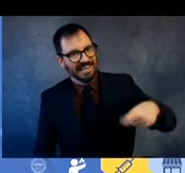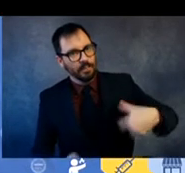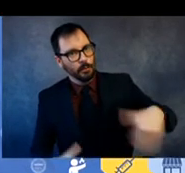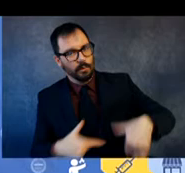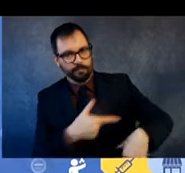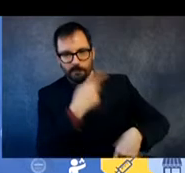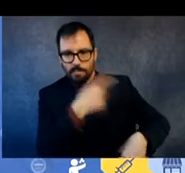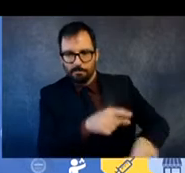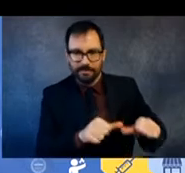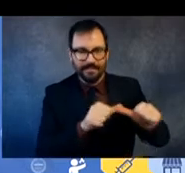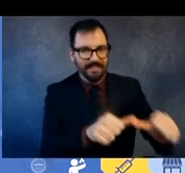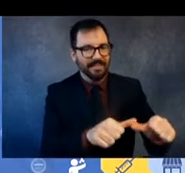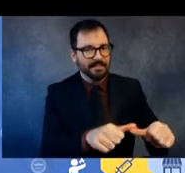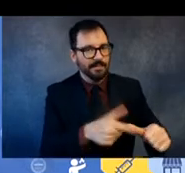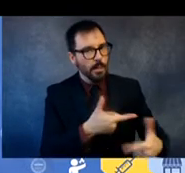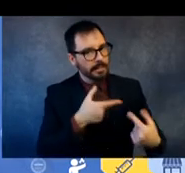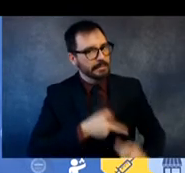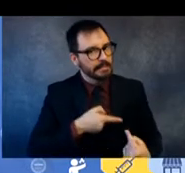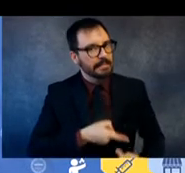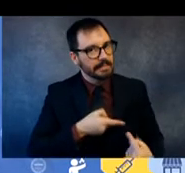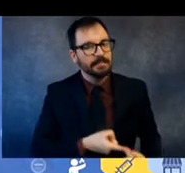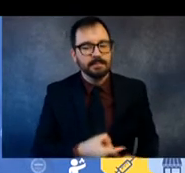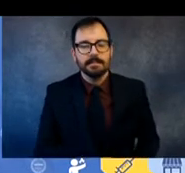allowing those schools to continue to operate.